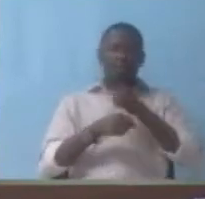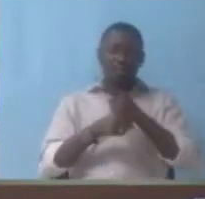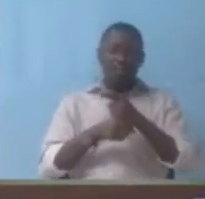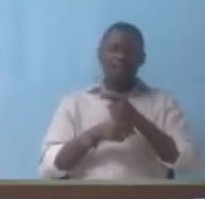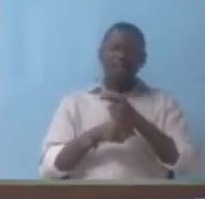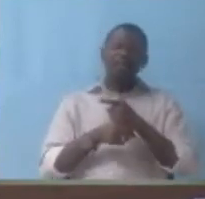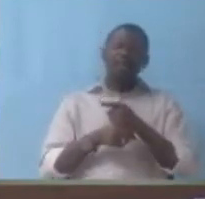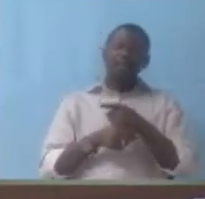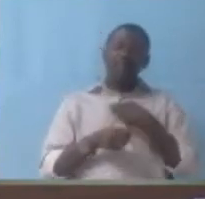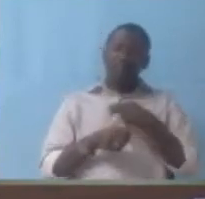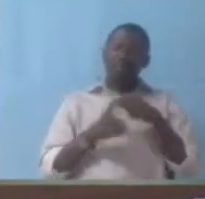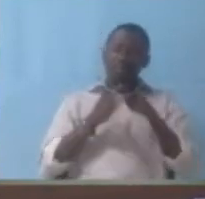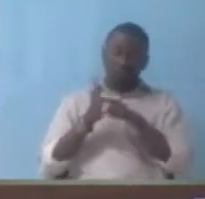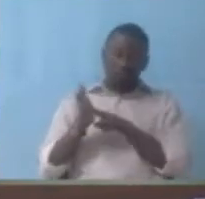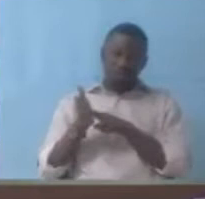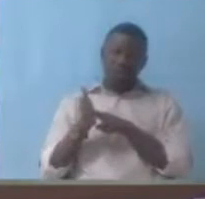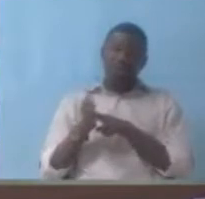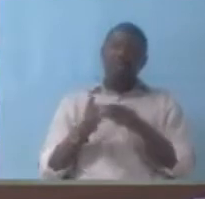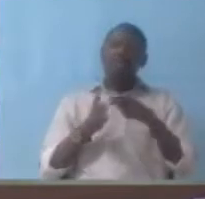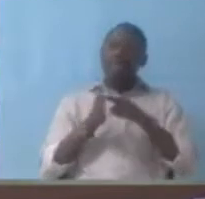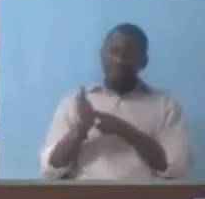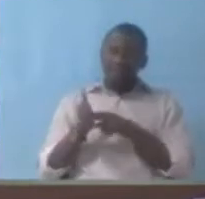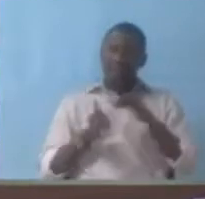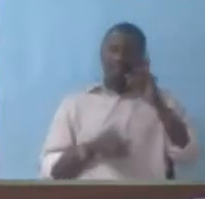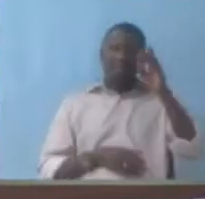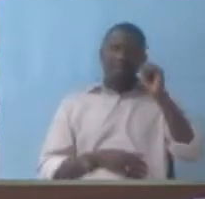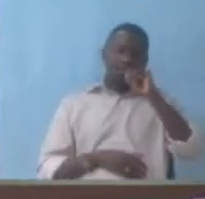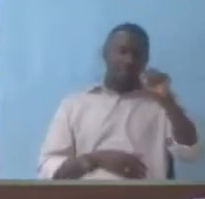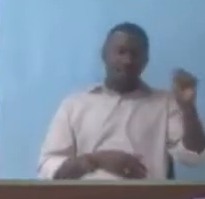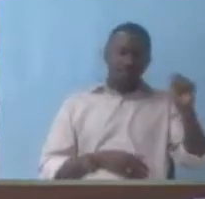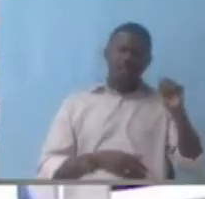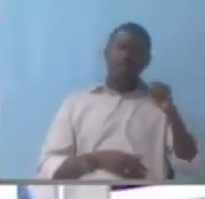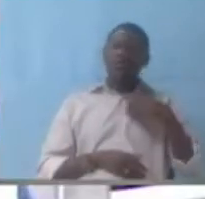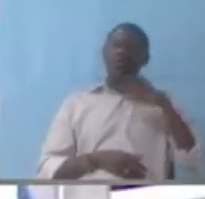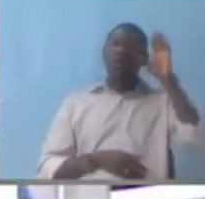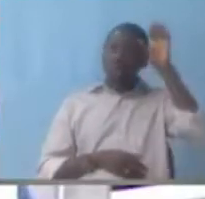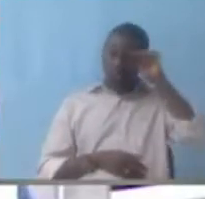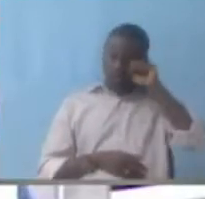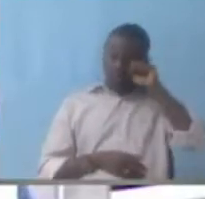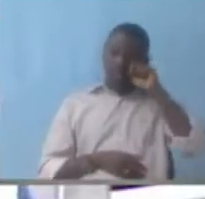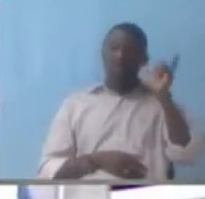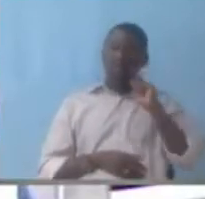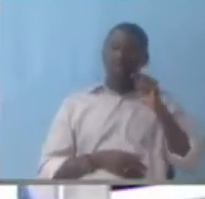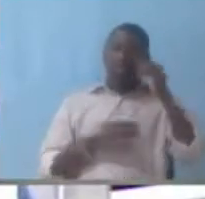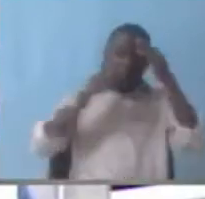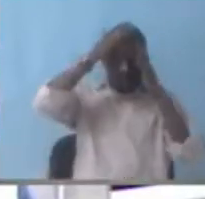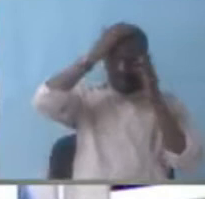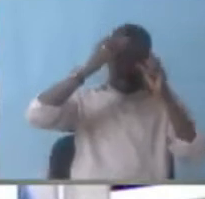required decrees in order to understand what the military government was about. So